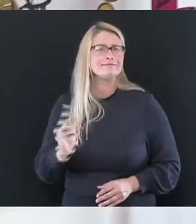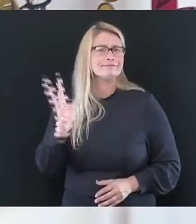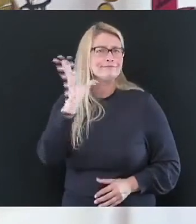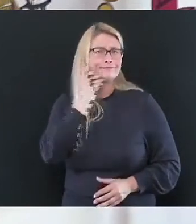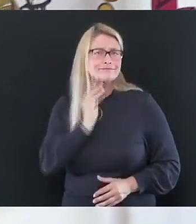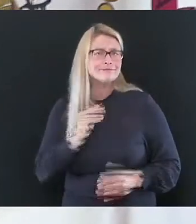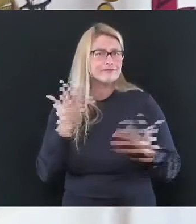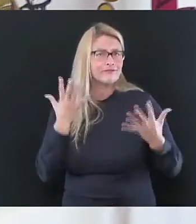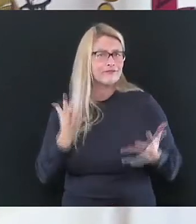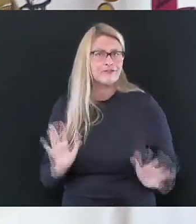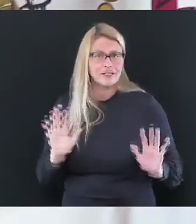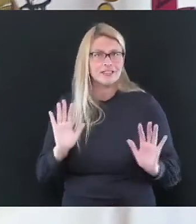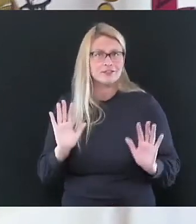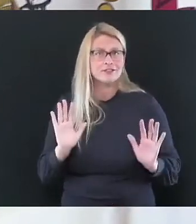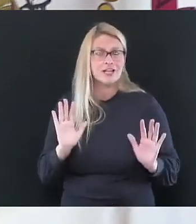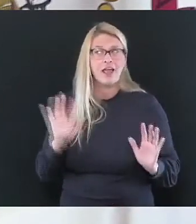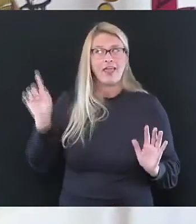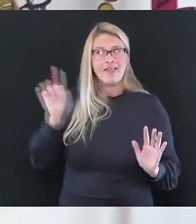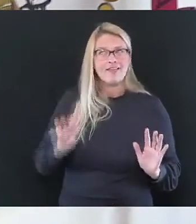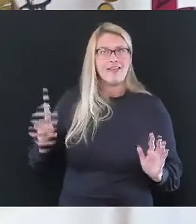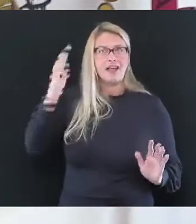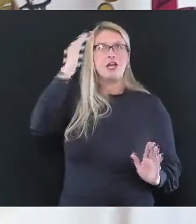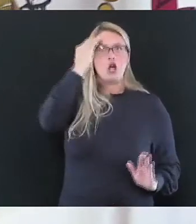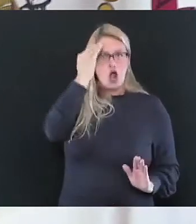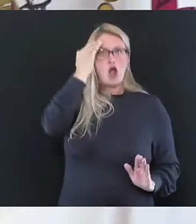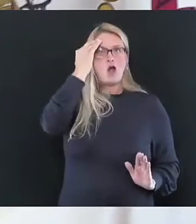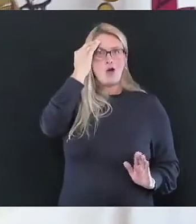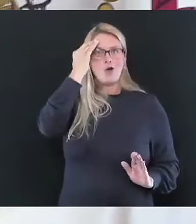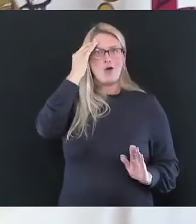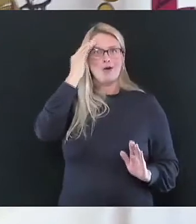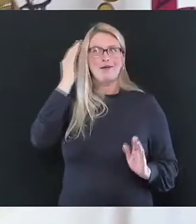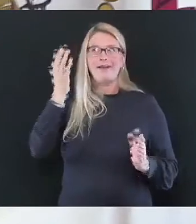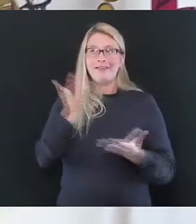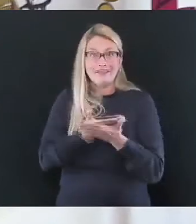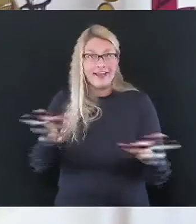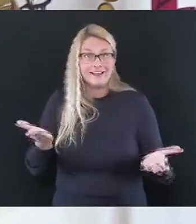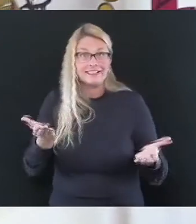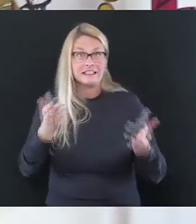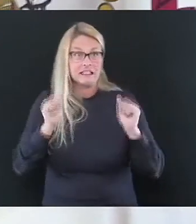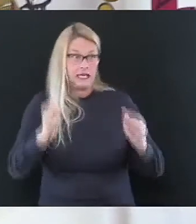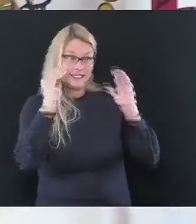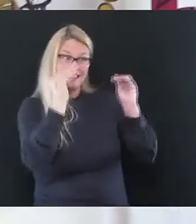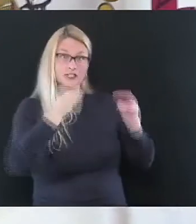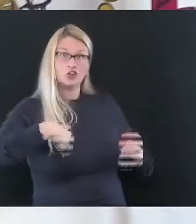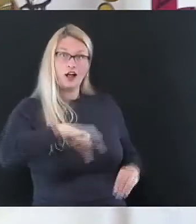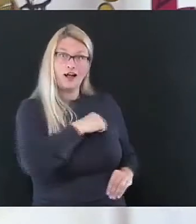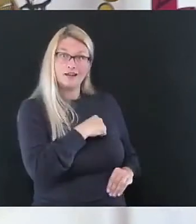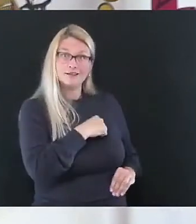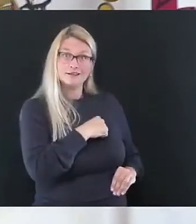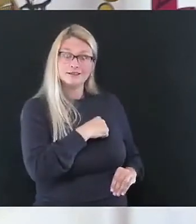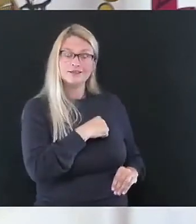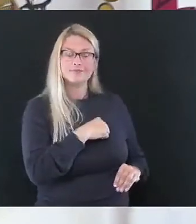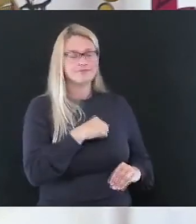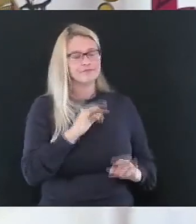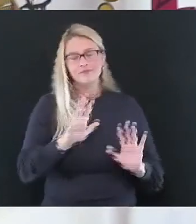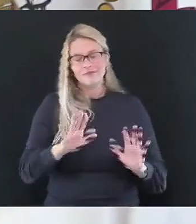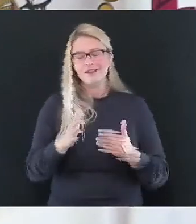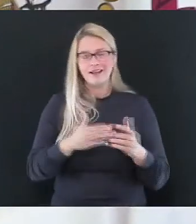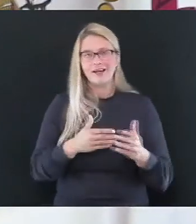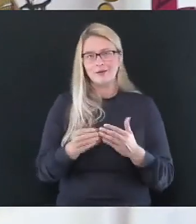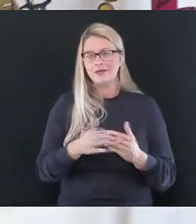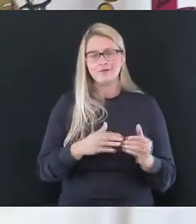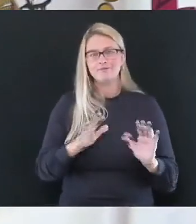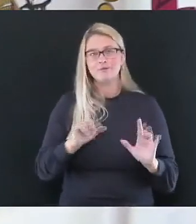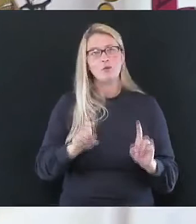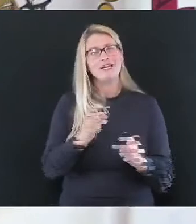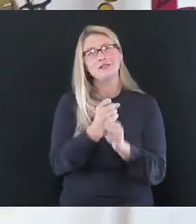They're the ones that know how to do things where they can teach us how to do them. So anyway, we've got